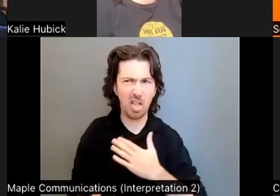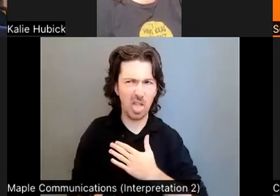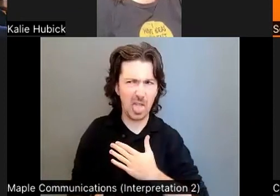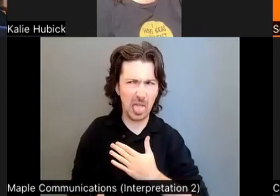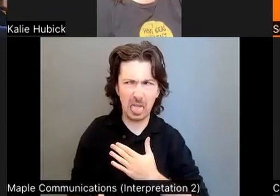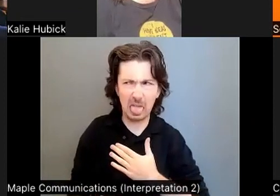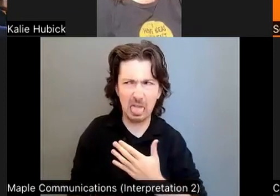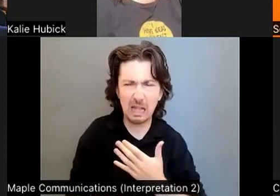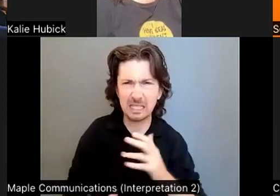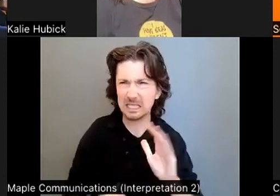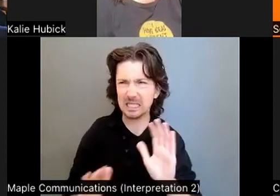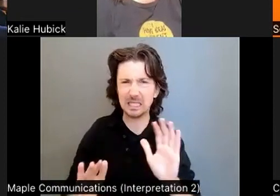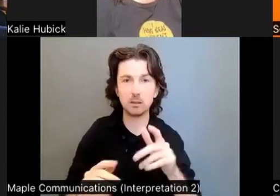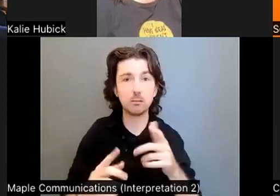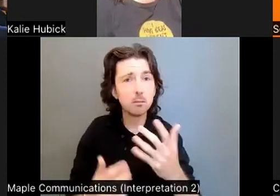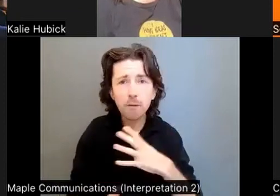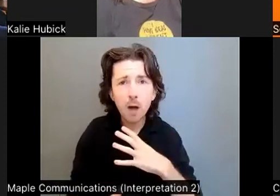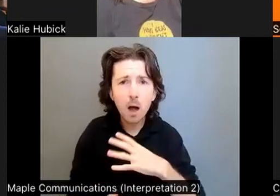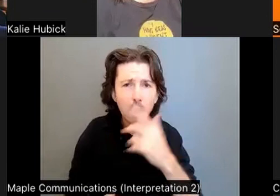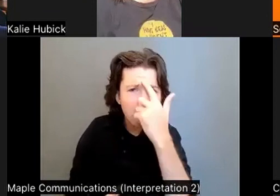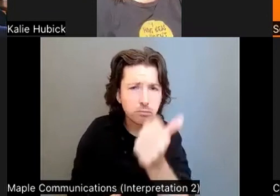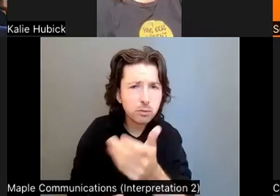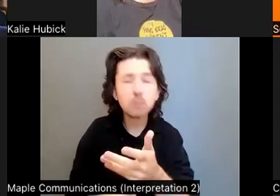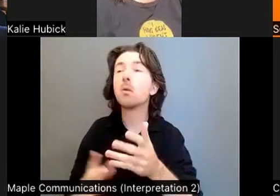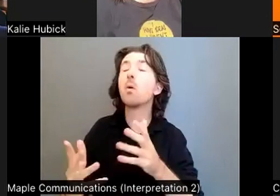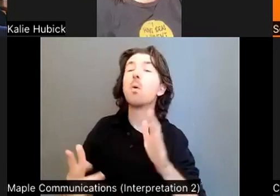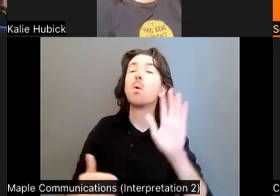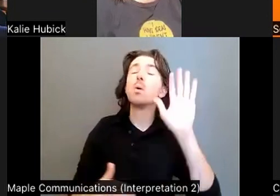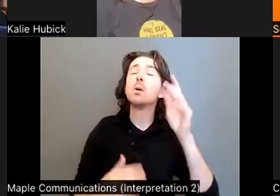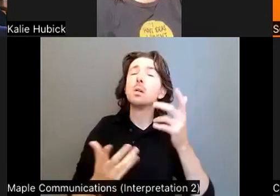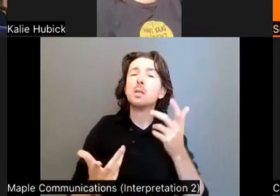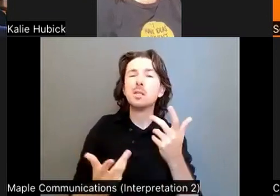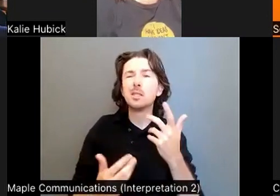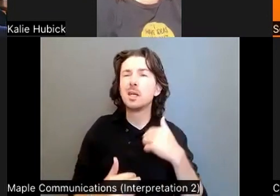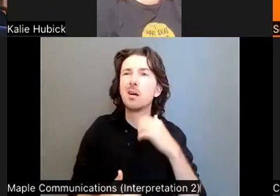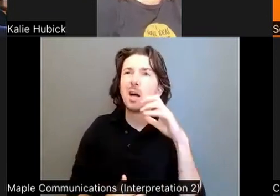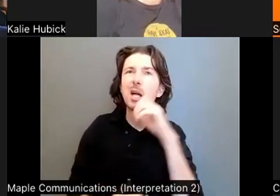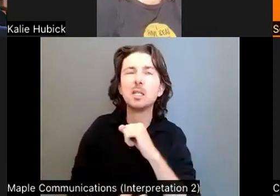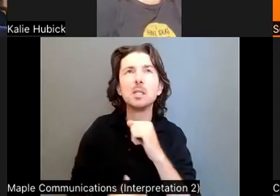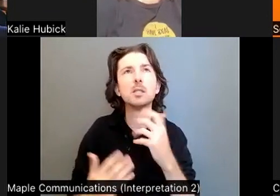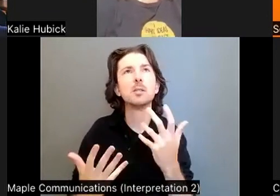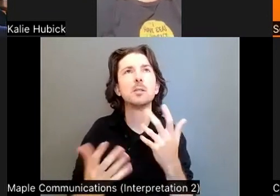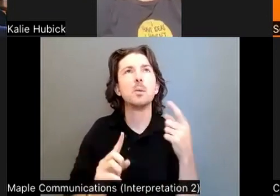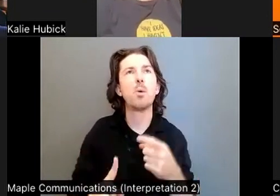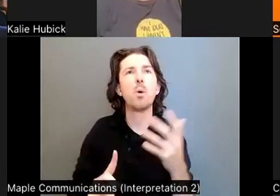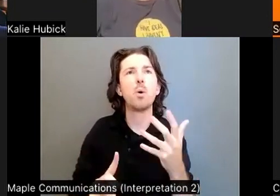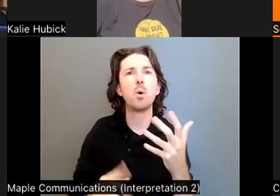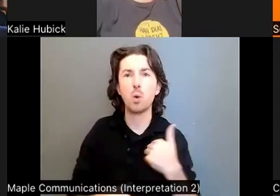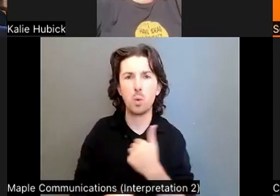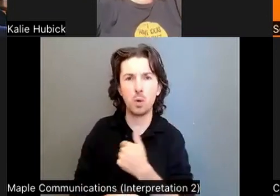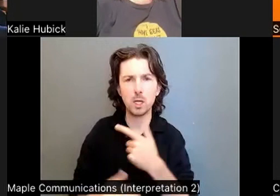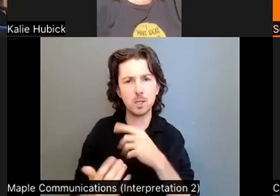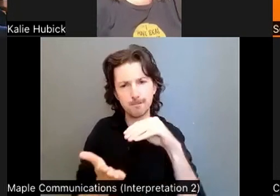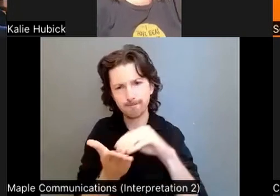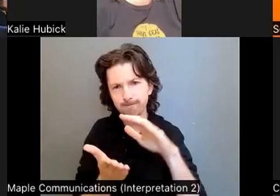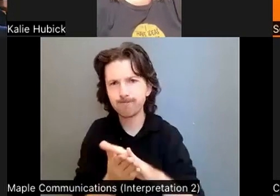now. It's just, I guess it's sort of a question about, like, what are the practical ways that we can register what we do want and what we